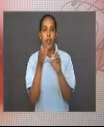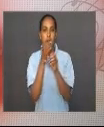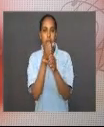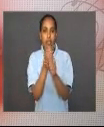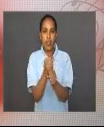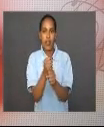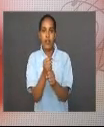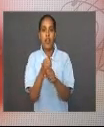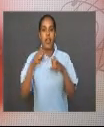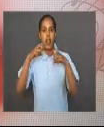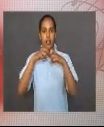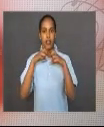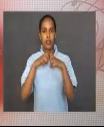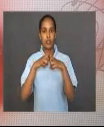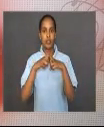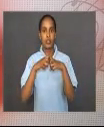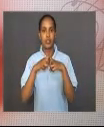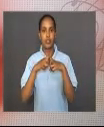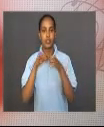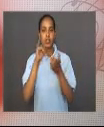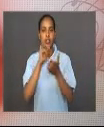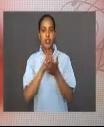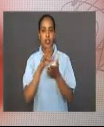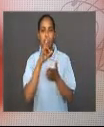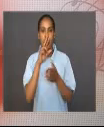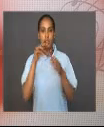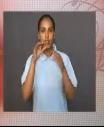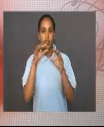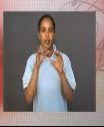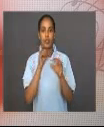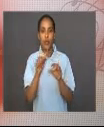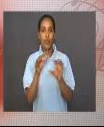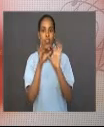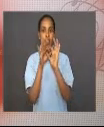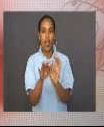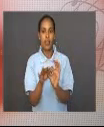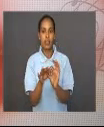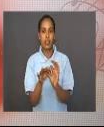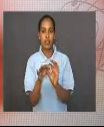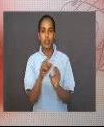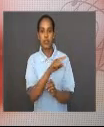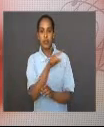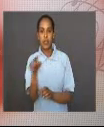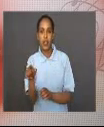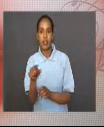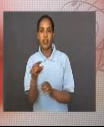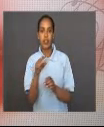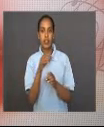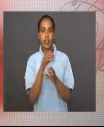contain electrons that are not tied to their